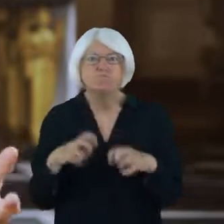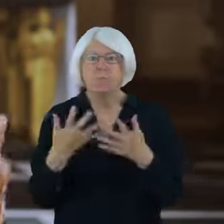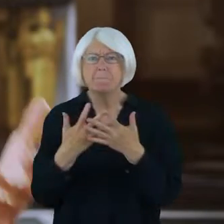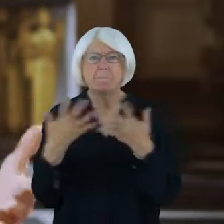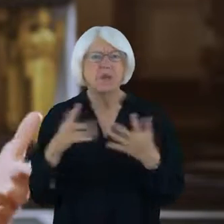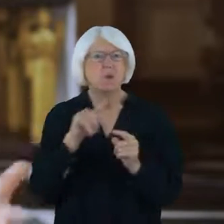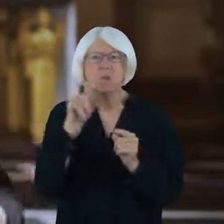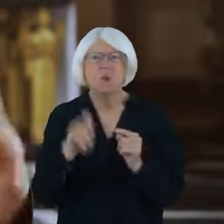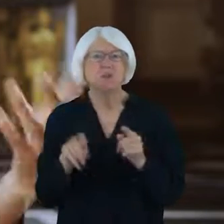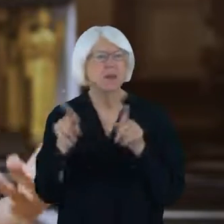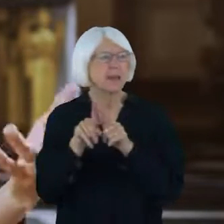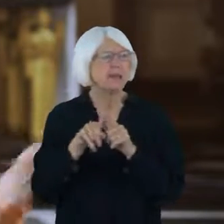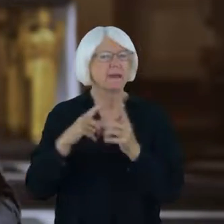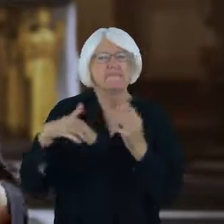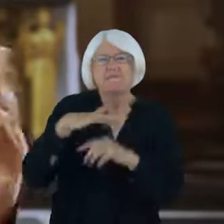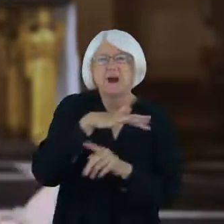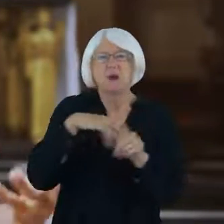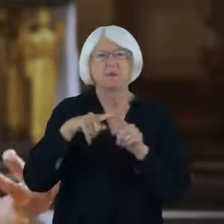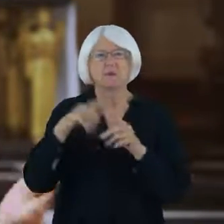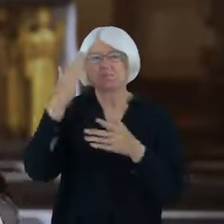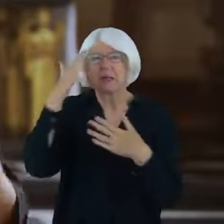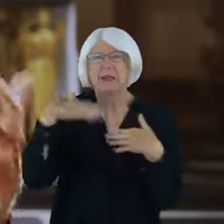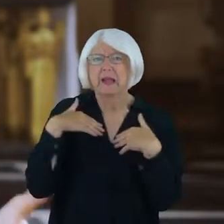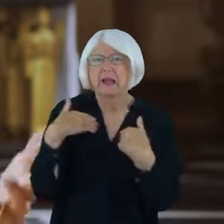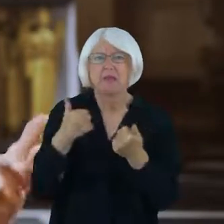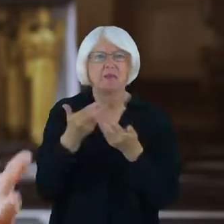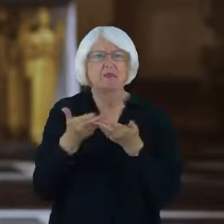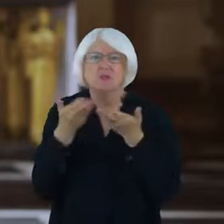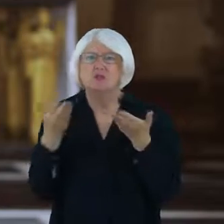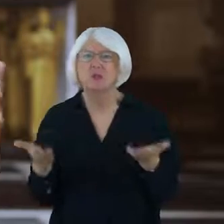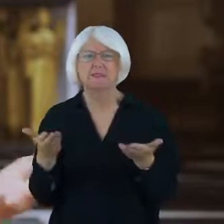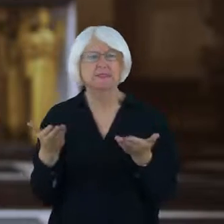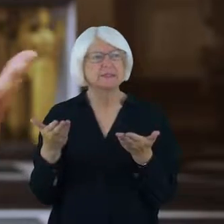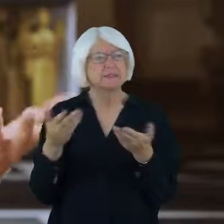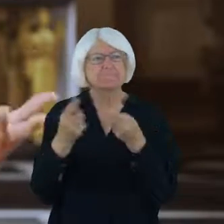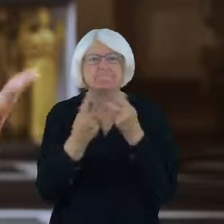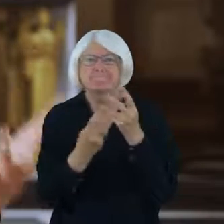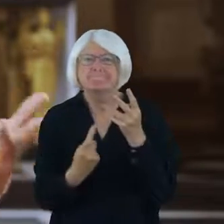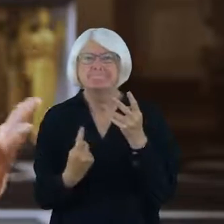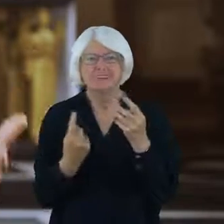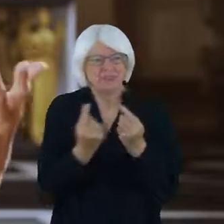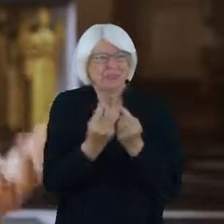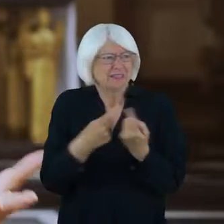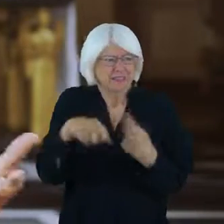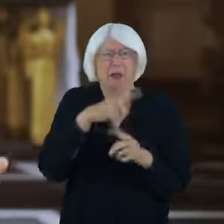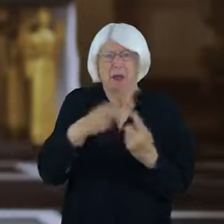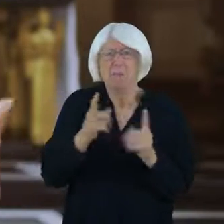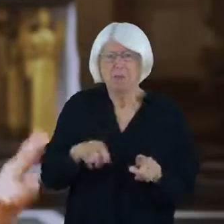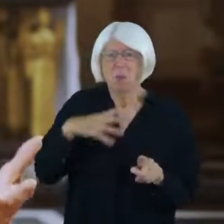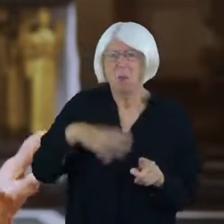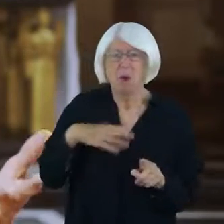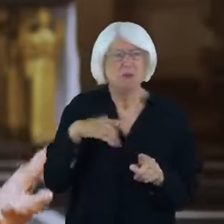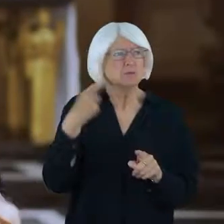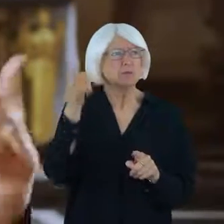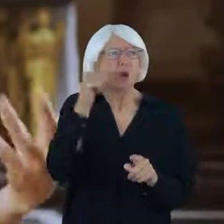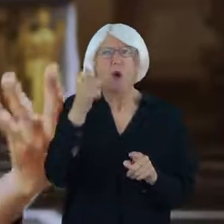of the world around us, like the environment, mental health, justice, the kind of stuff that a lot of people